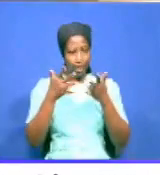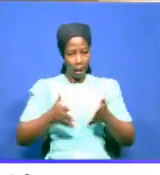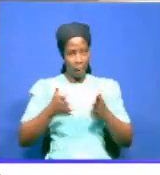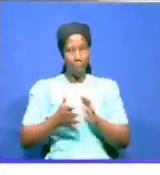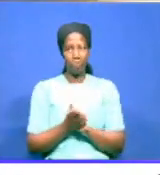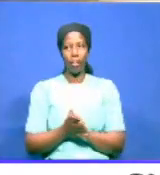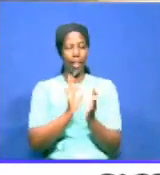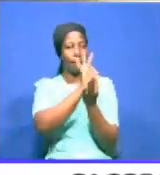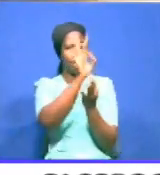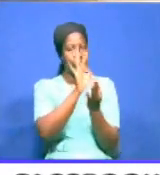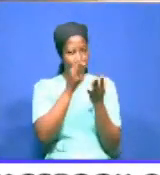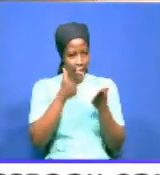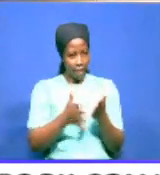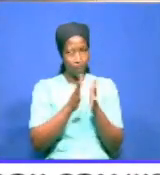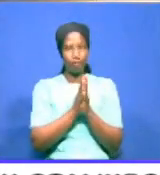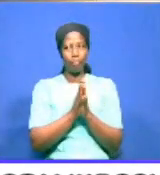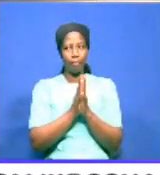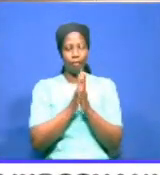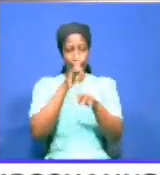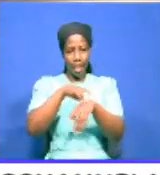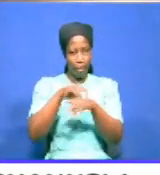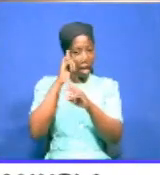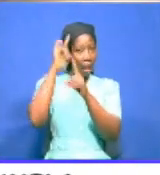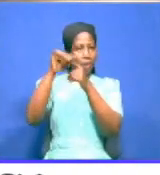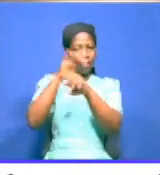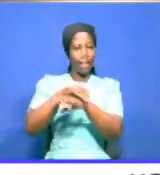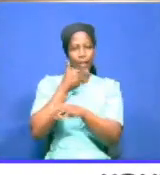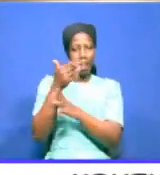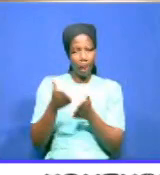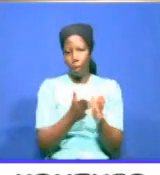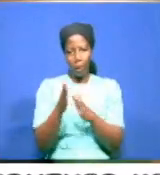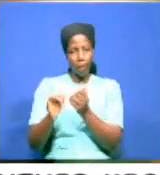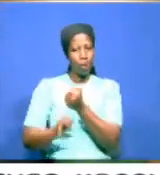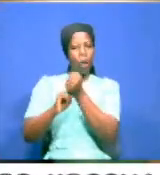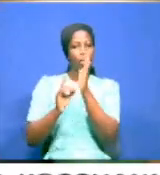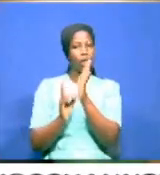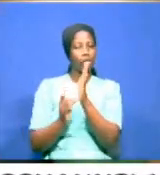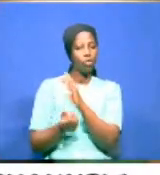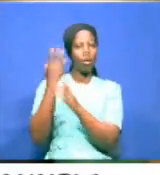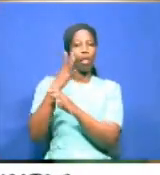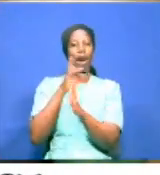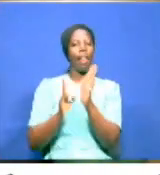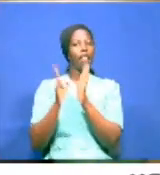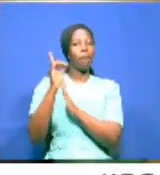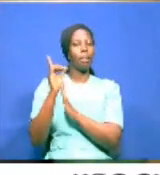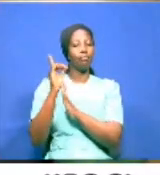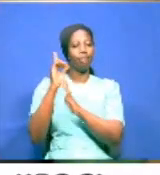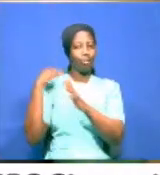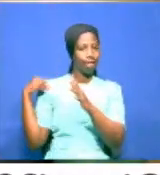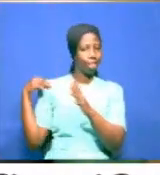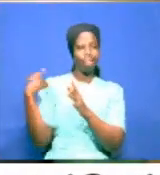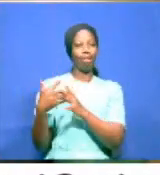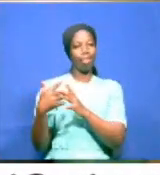Particularly now, as the nation is seeking better ways to foster growth and development. Over time, government has